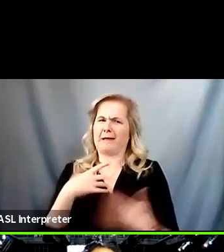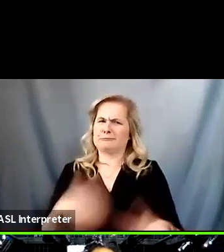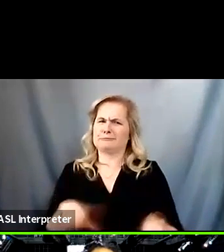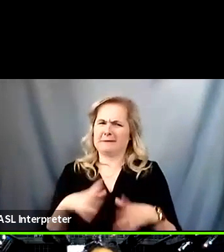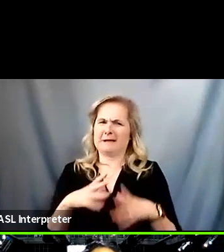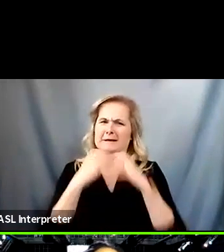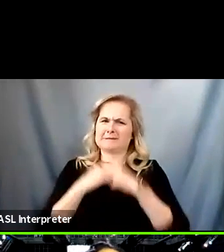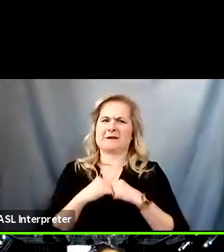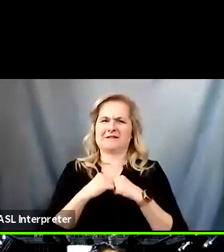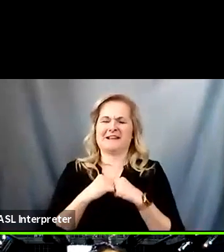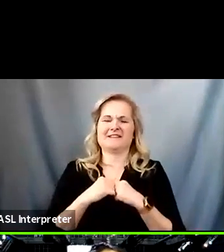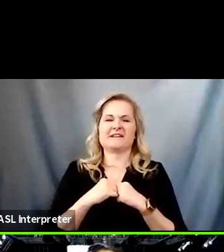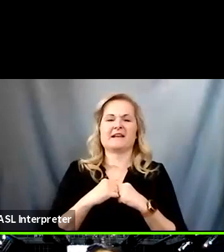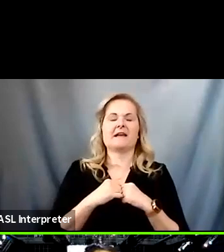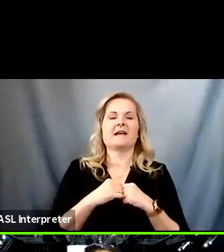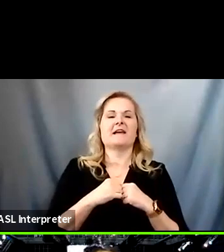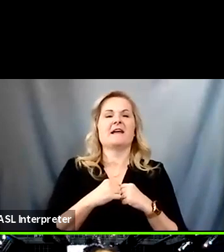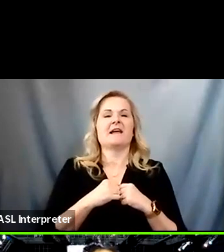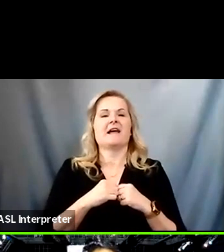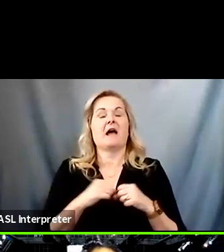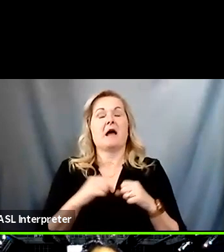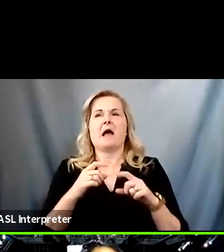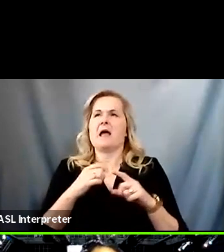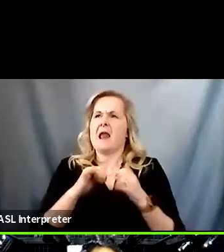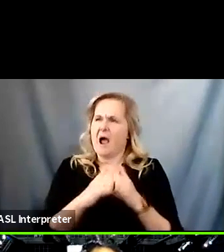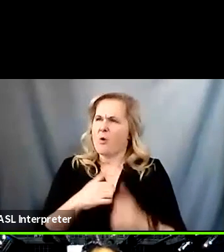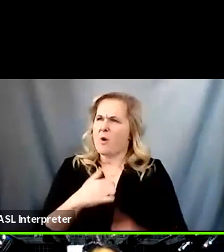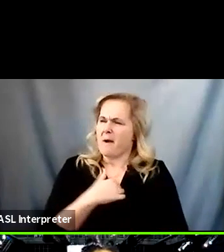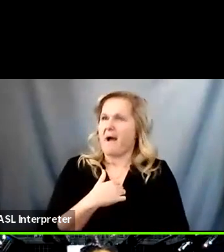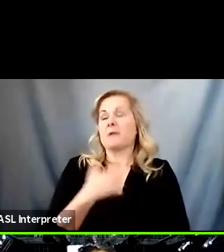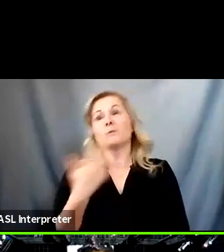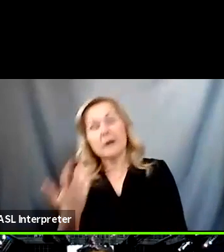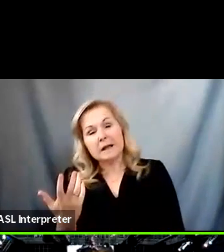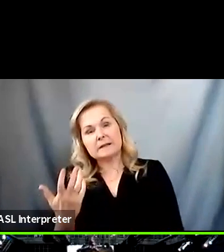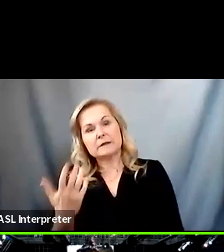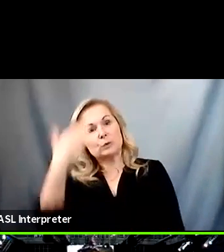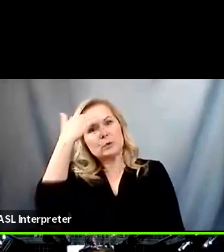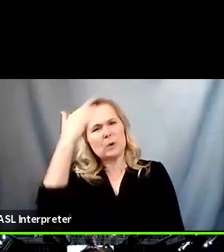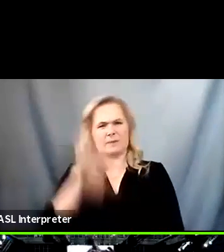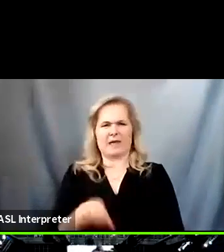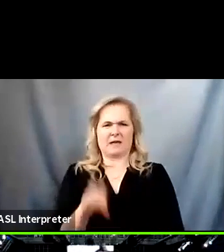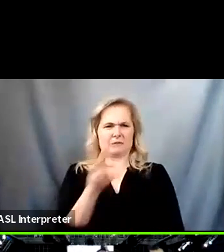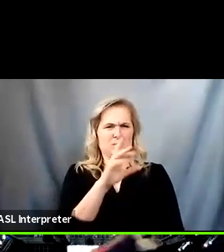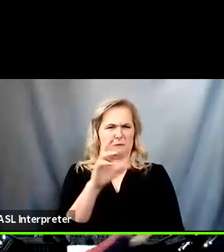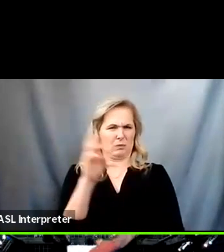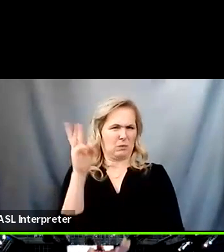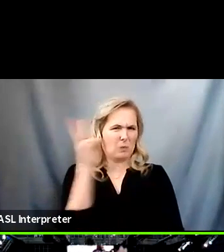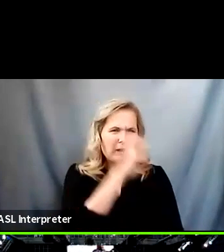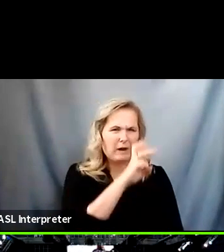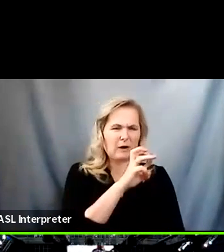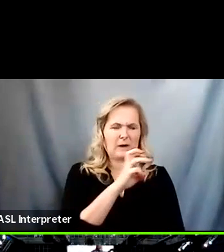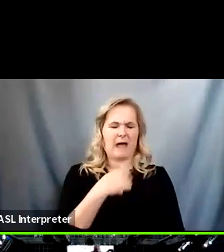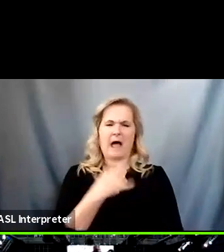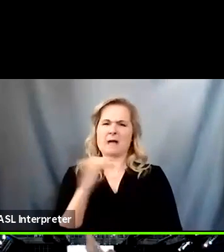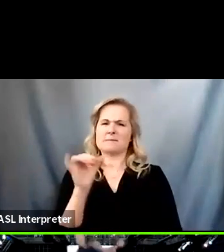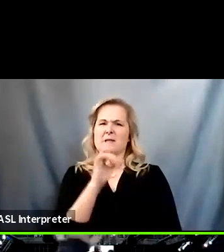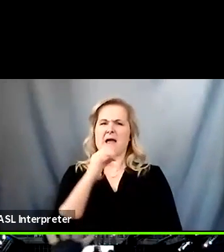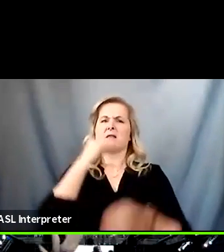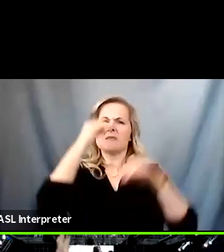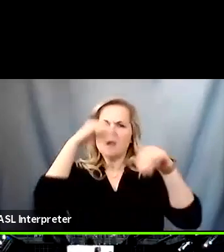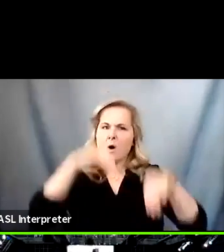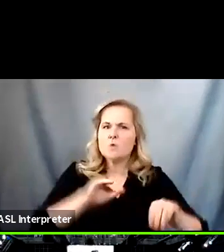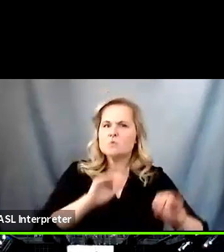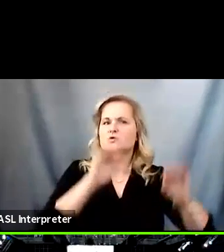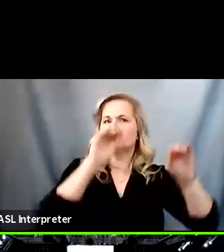How am I? Oh golly, well, you know, it's this weird thing of being like the ocean where throughout the